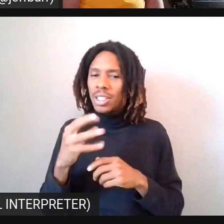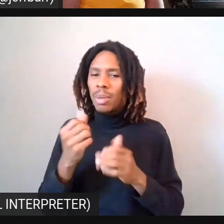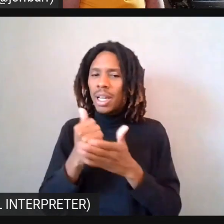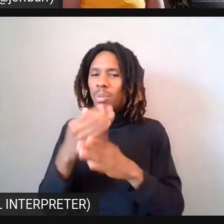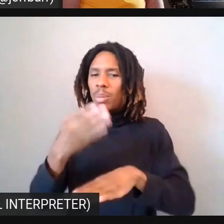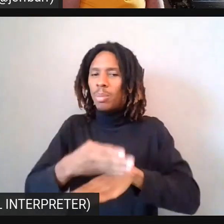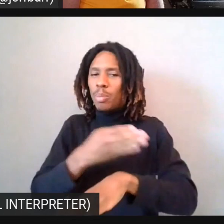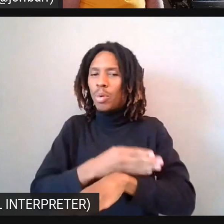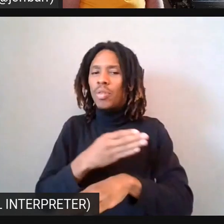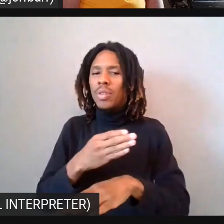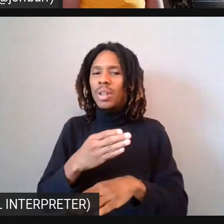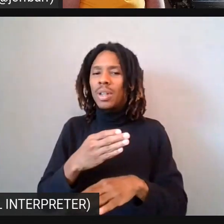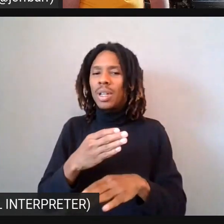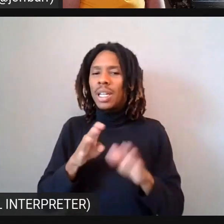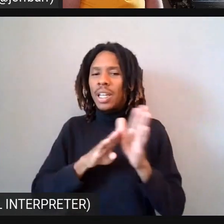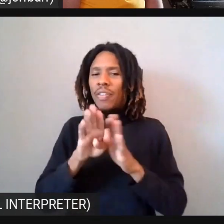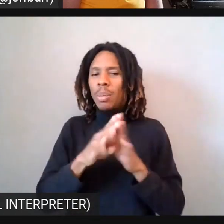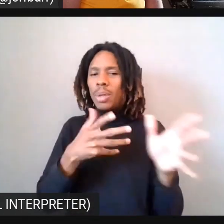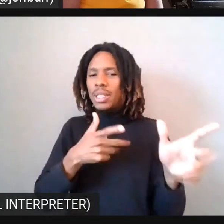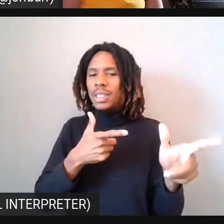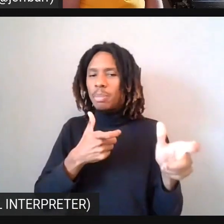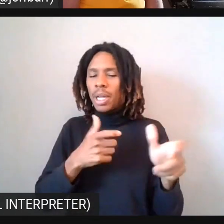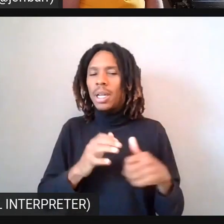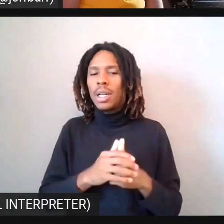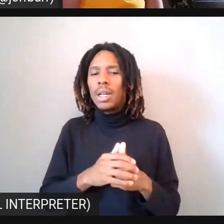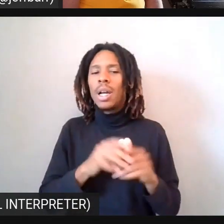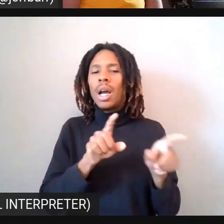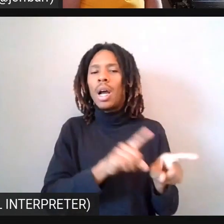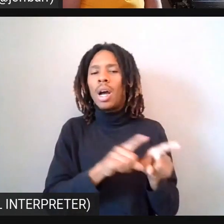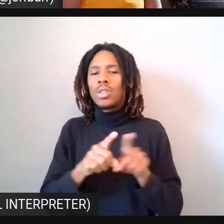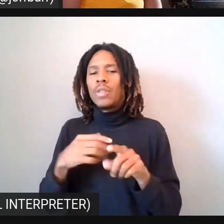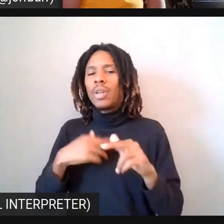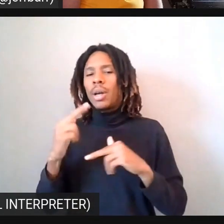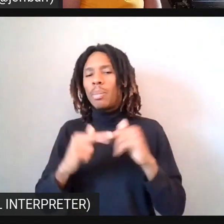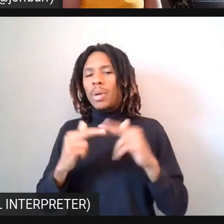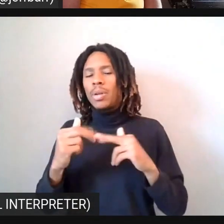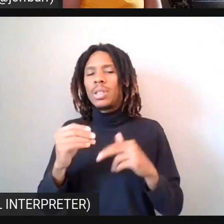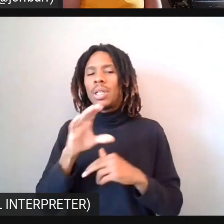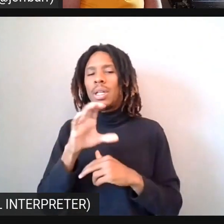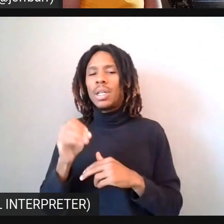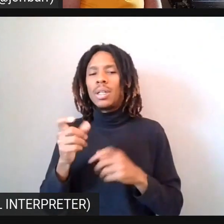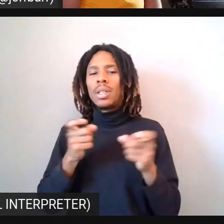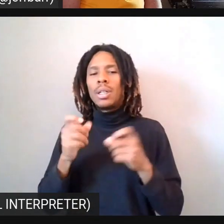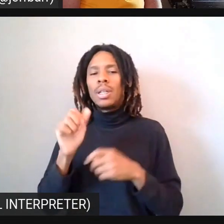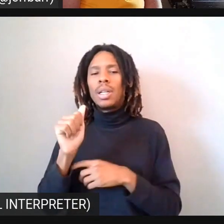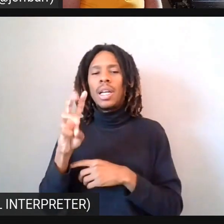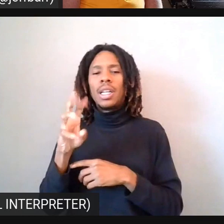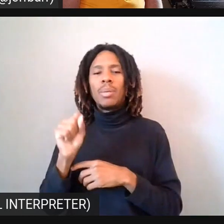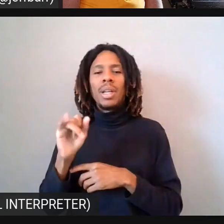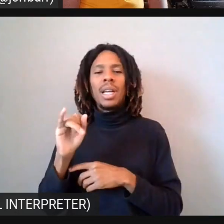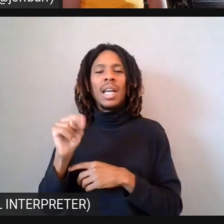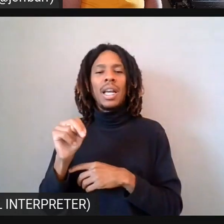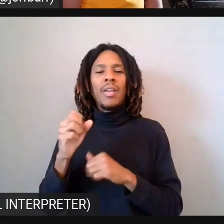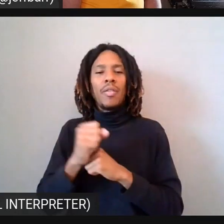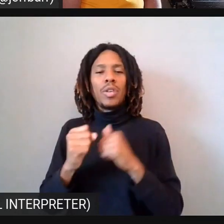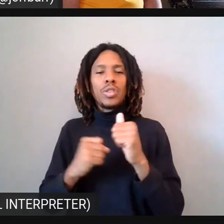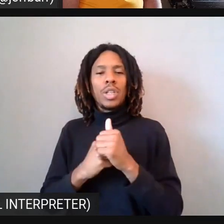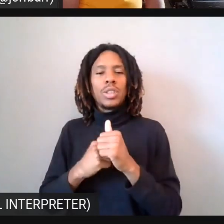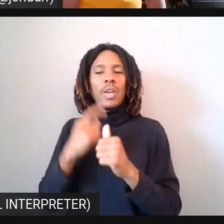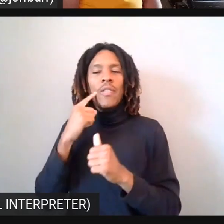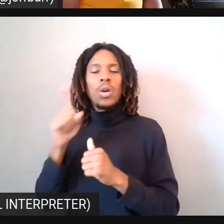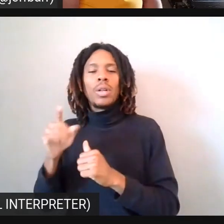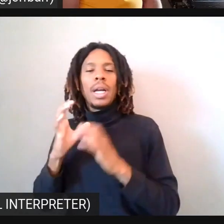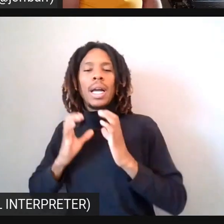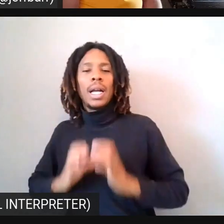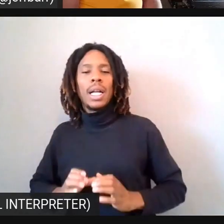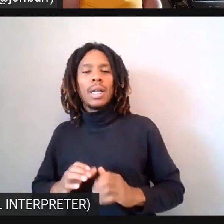velocity. Similarly, we also have builders in companies that manage AWS infrastructure on behalf of their clients. Many